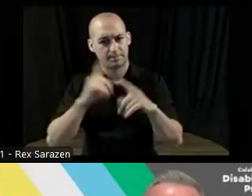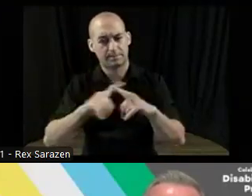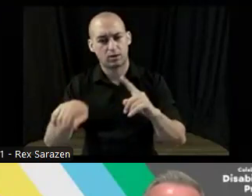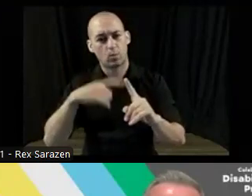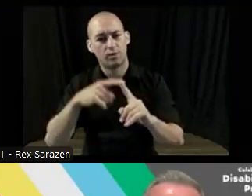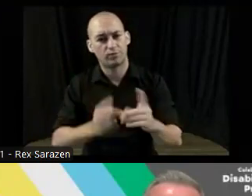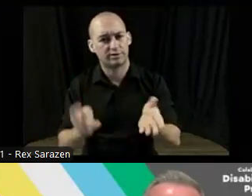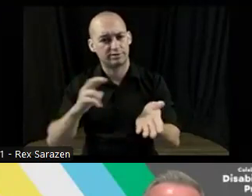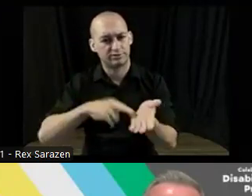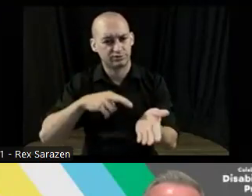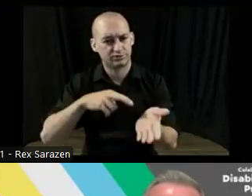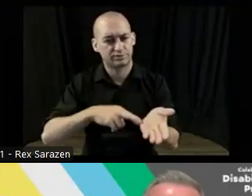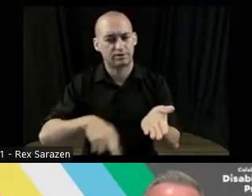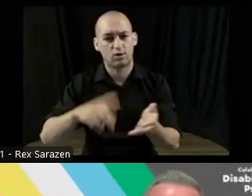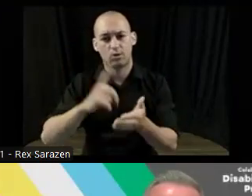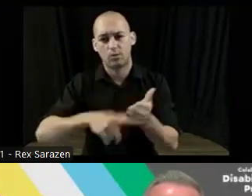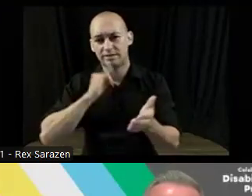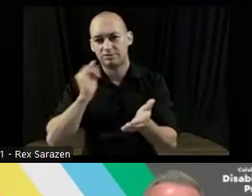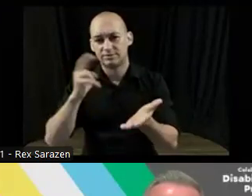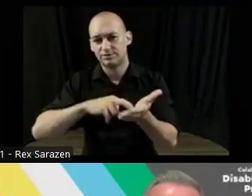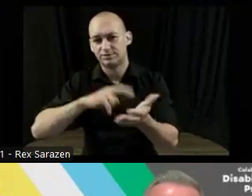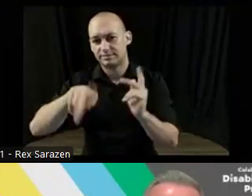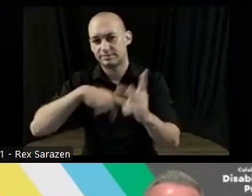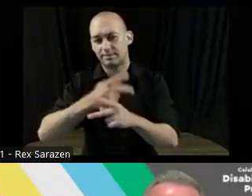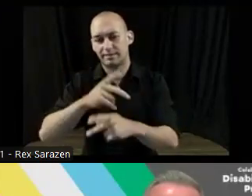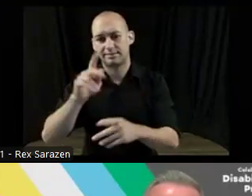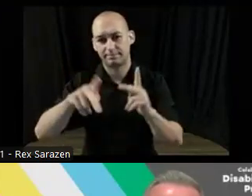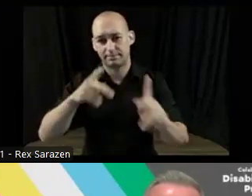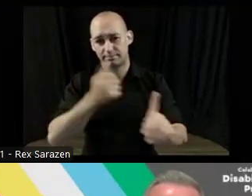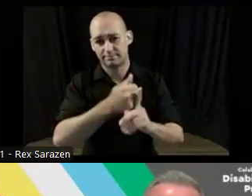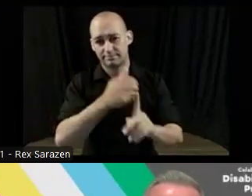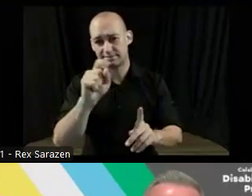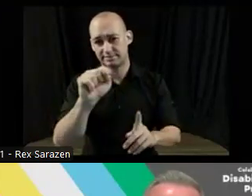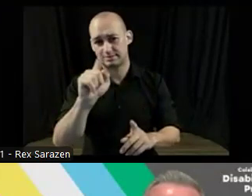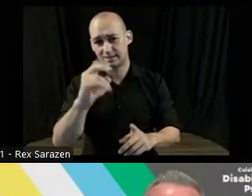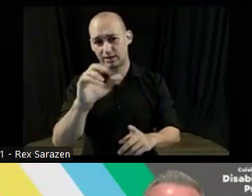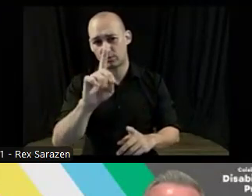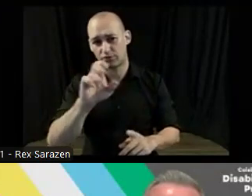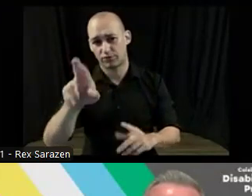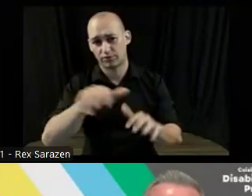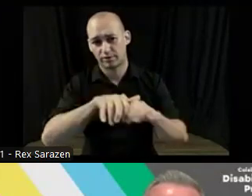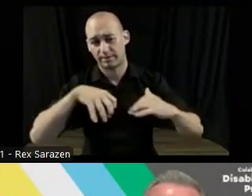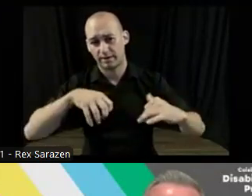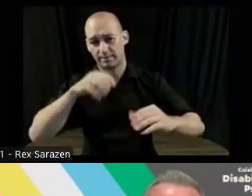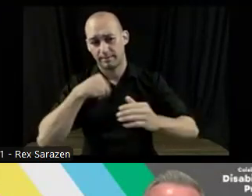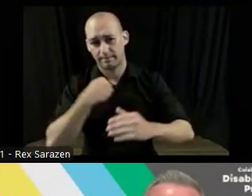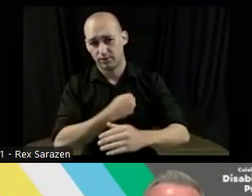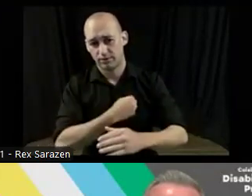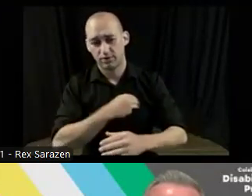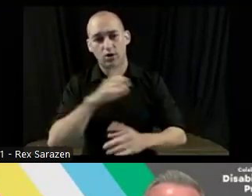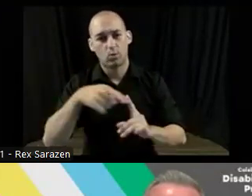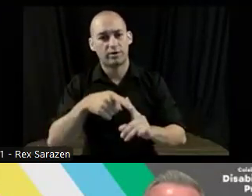what is our registration type? Stakeholder committee member, correct? Yes, when you Okay. register, drop down, I believe it